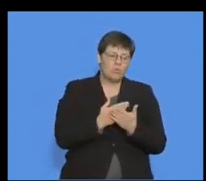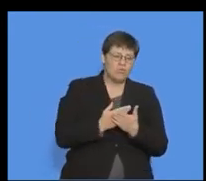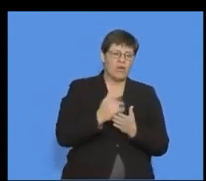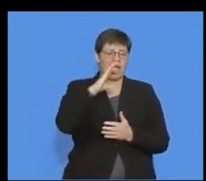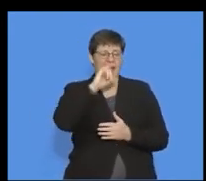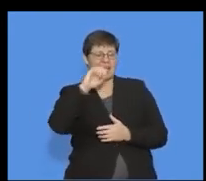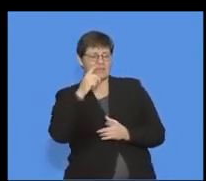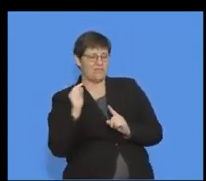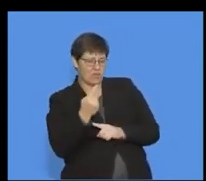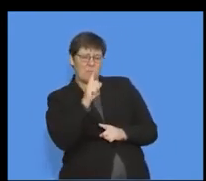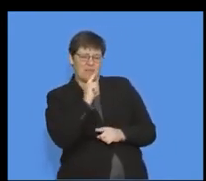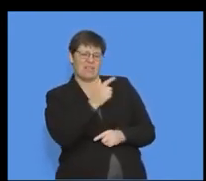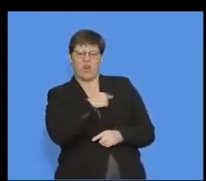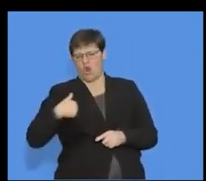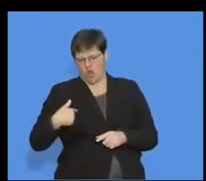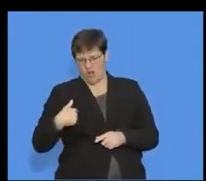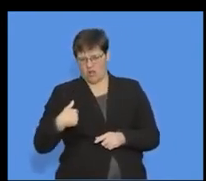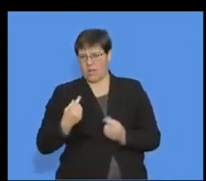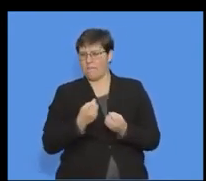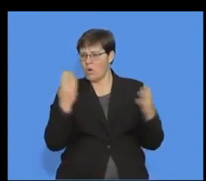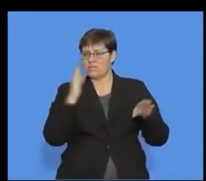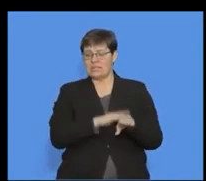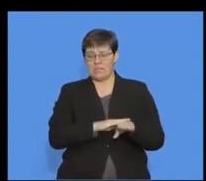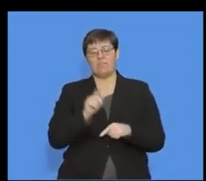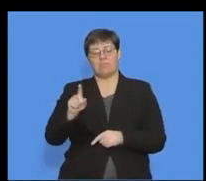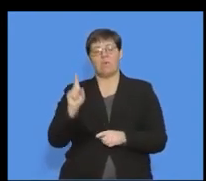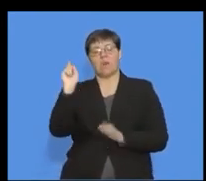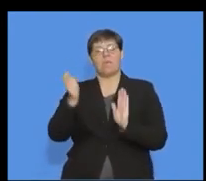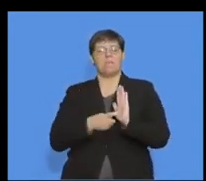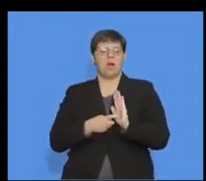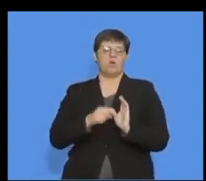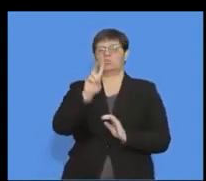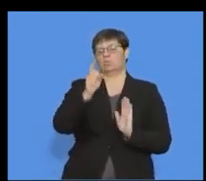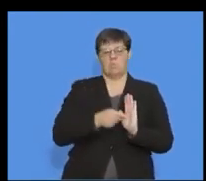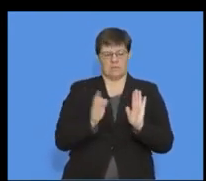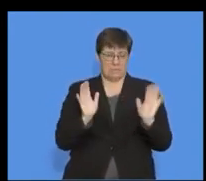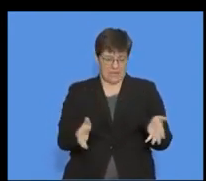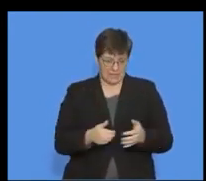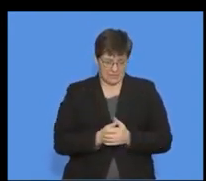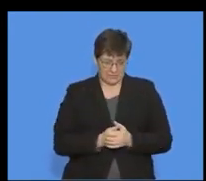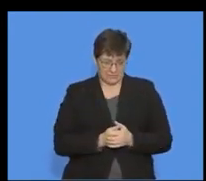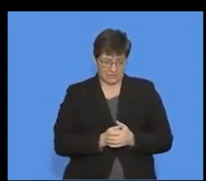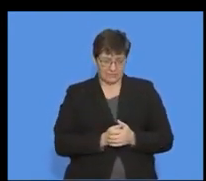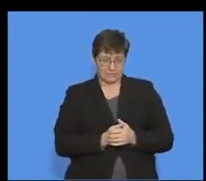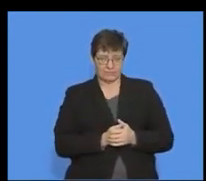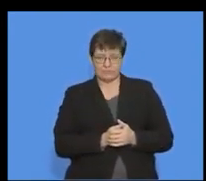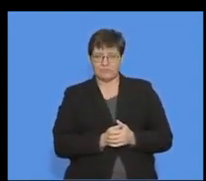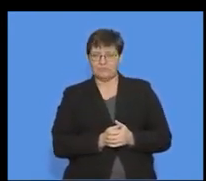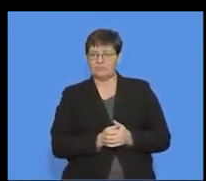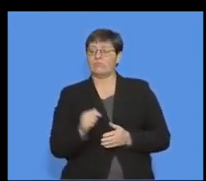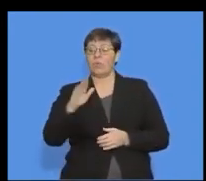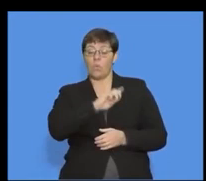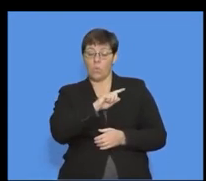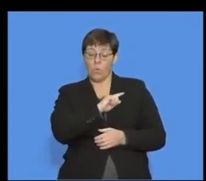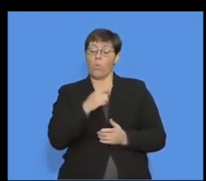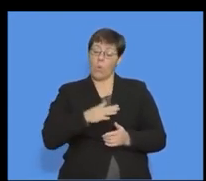kite first. It might just take you a while. Most of the time you'll see that this is 1 mark or 2 marks. Now, we also want